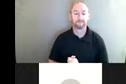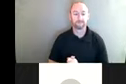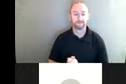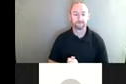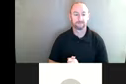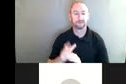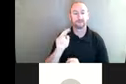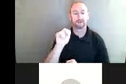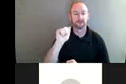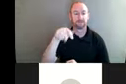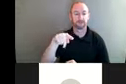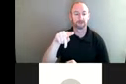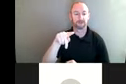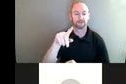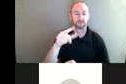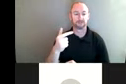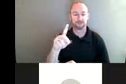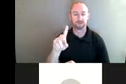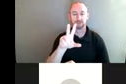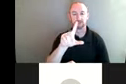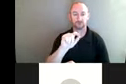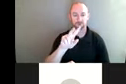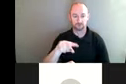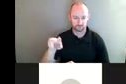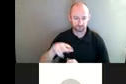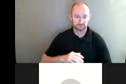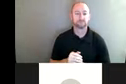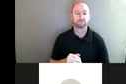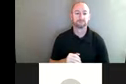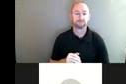The North America Pacific Geopotential Datum of 2022, or NAPGD